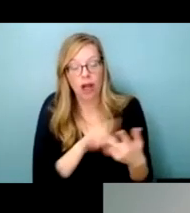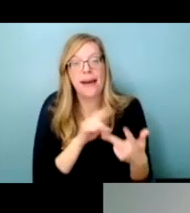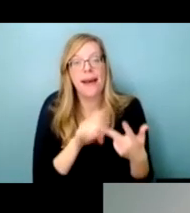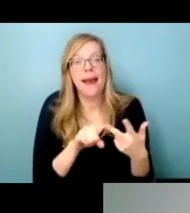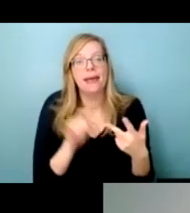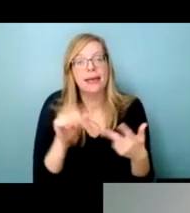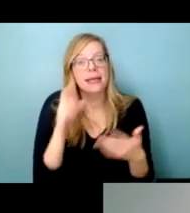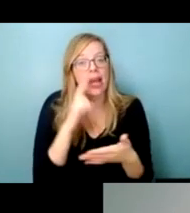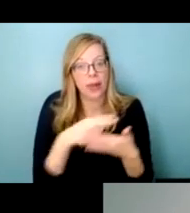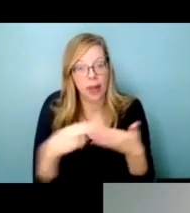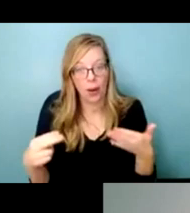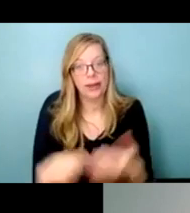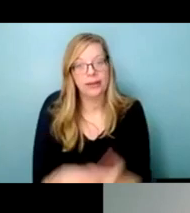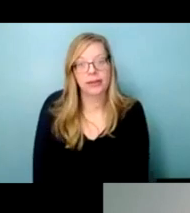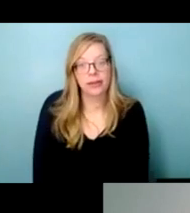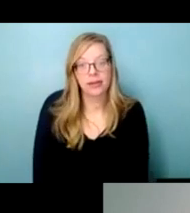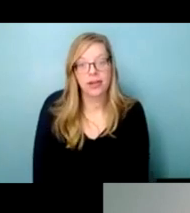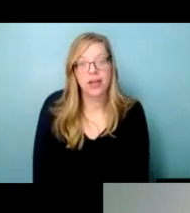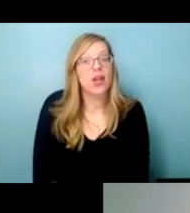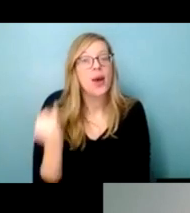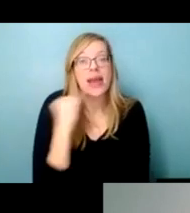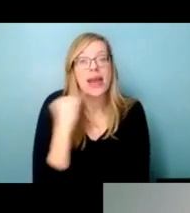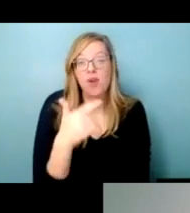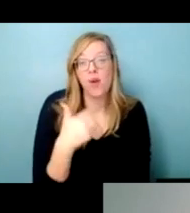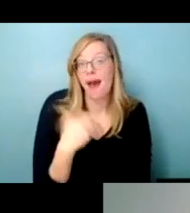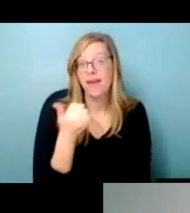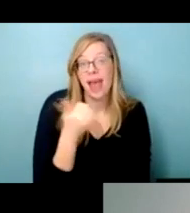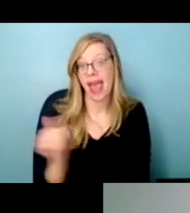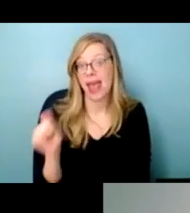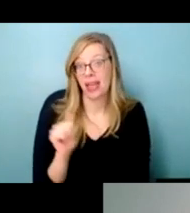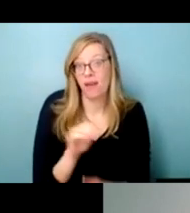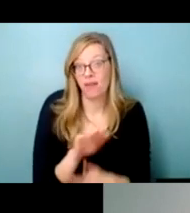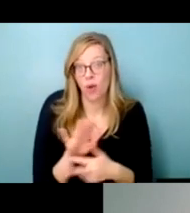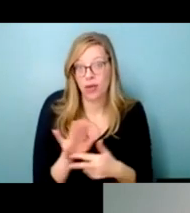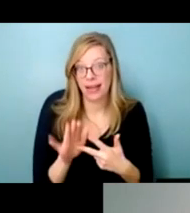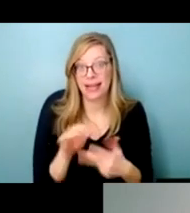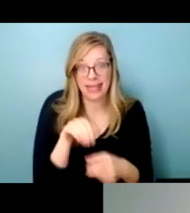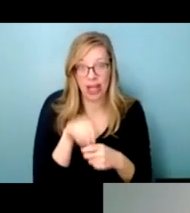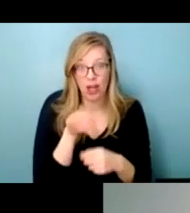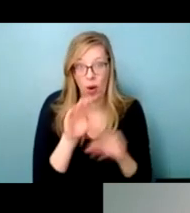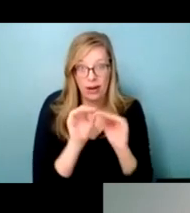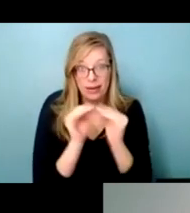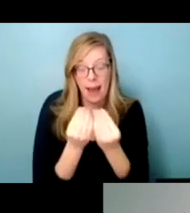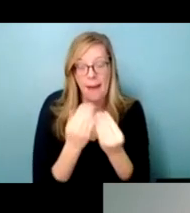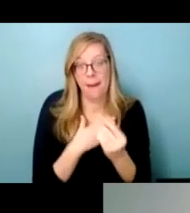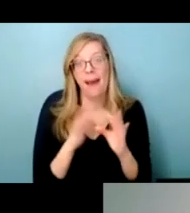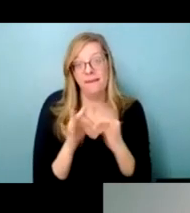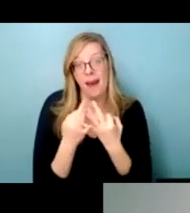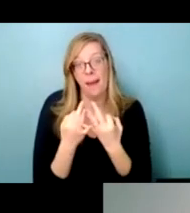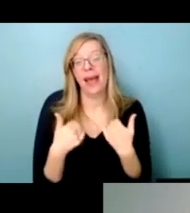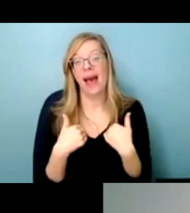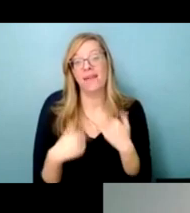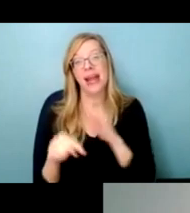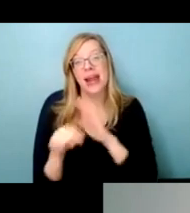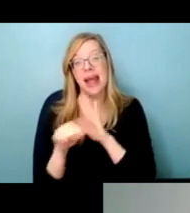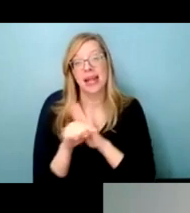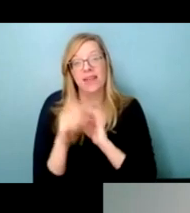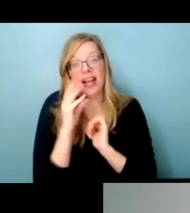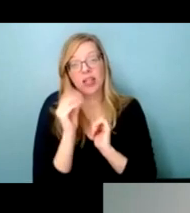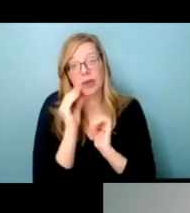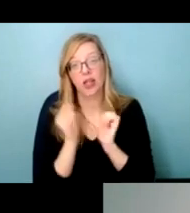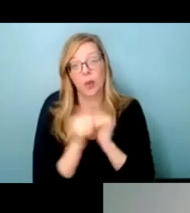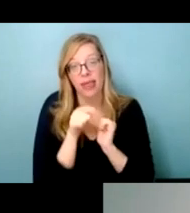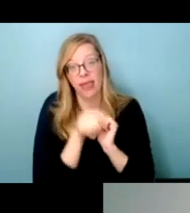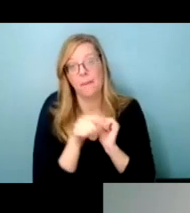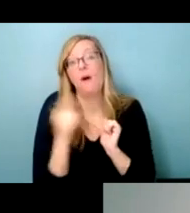secretaries. So if you have any of these things in your organizations, guess what? My families have negative experience with them all the